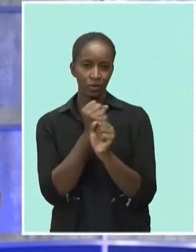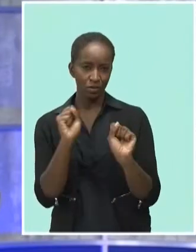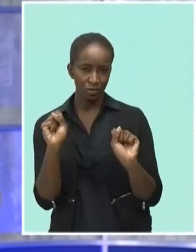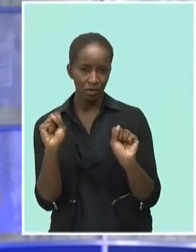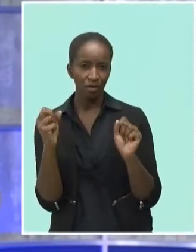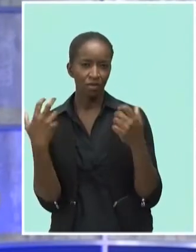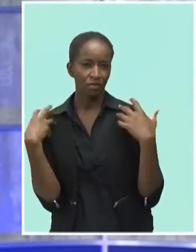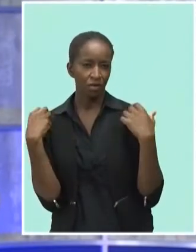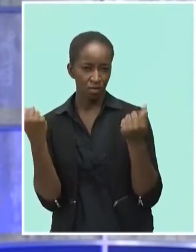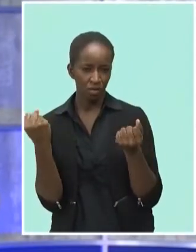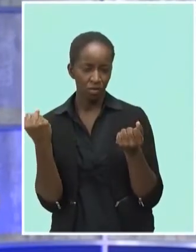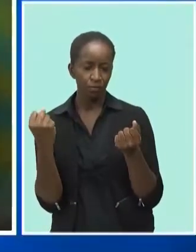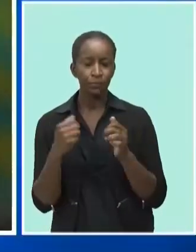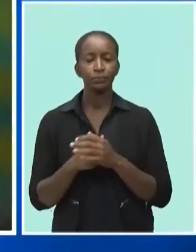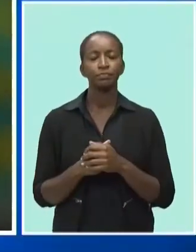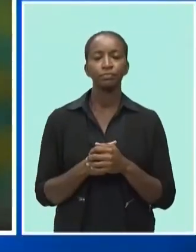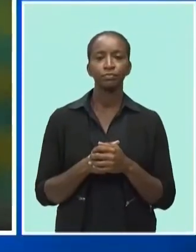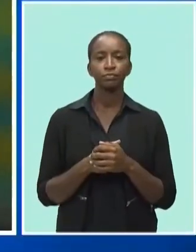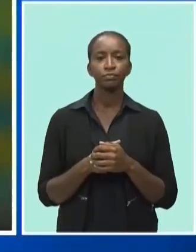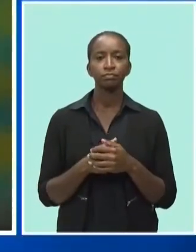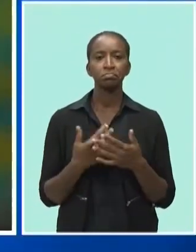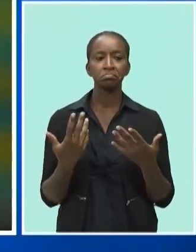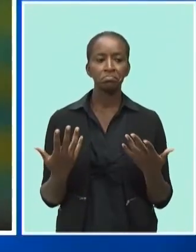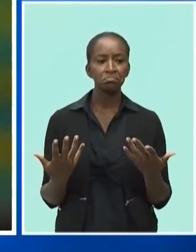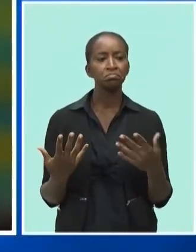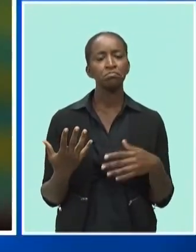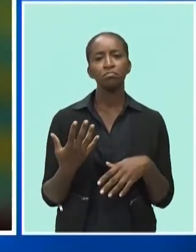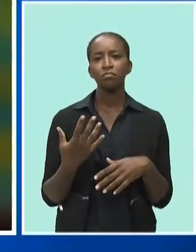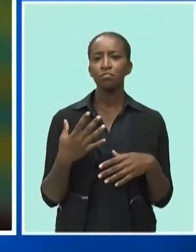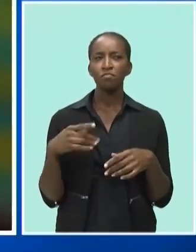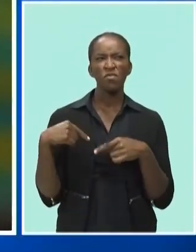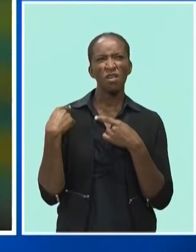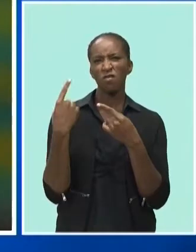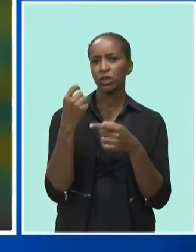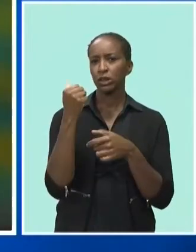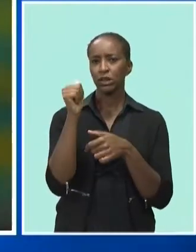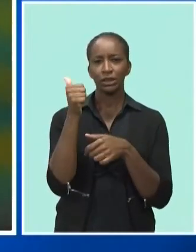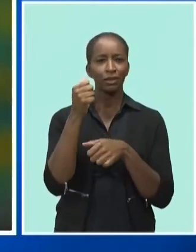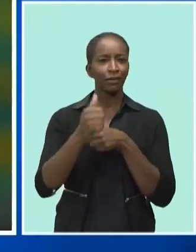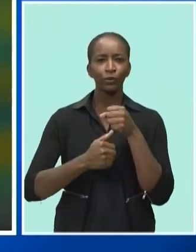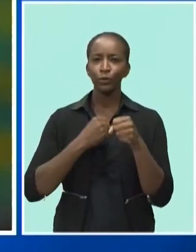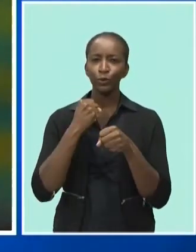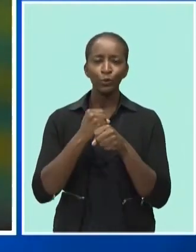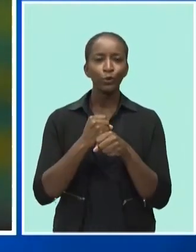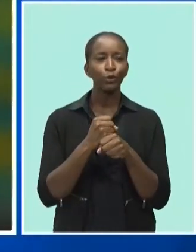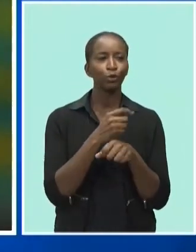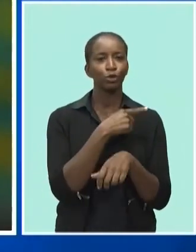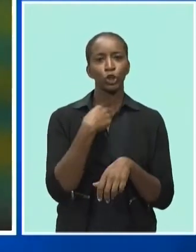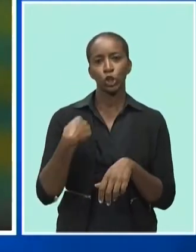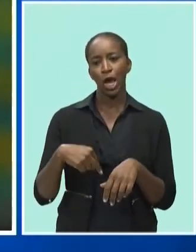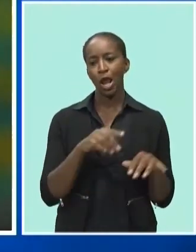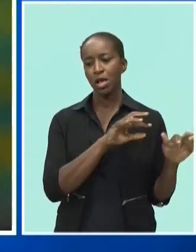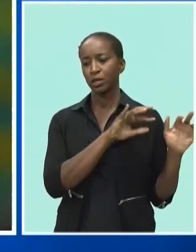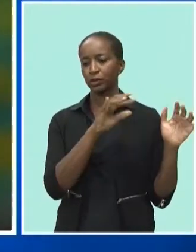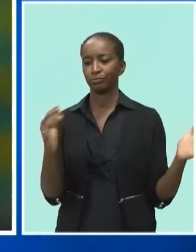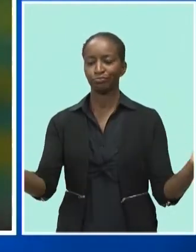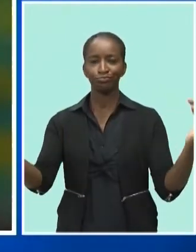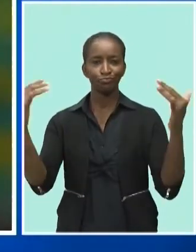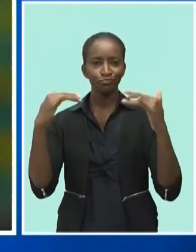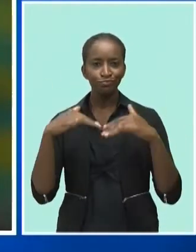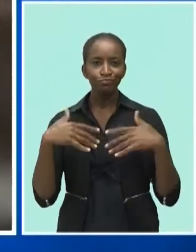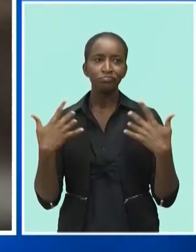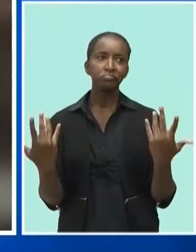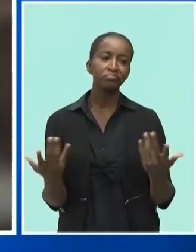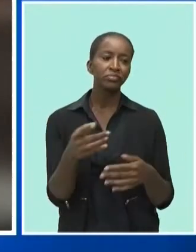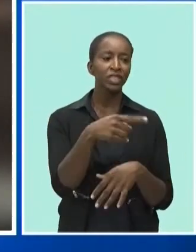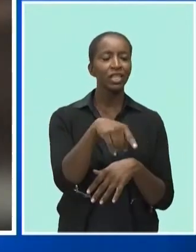TV. We've had Chinese coming intermittently over the last 10 years, Arabs, and now we have a Venezuelan, influx